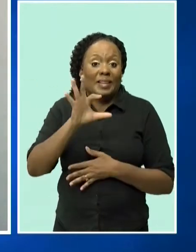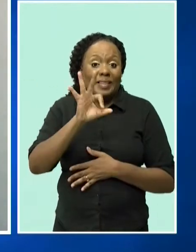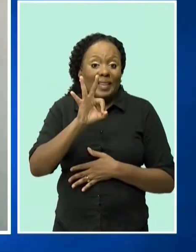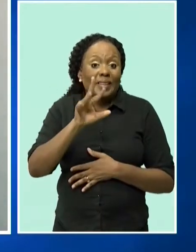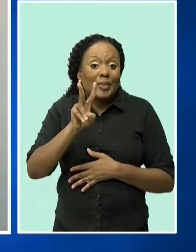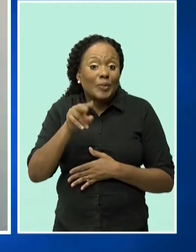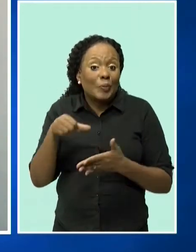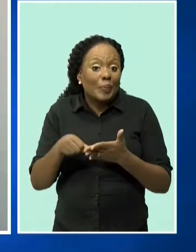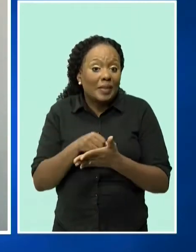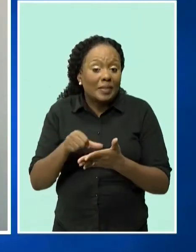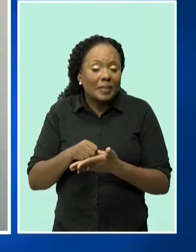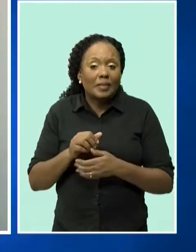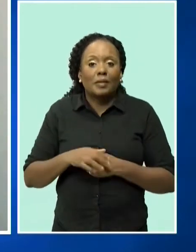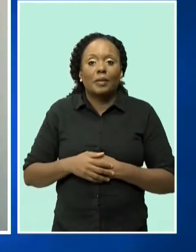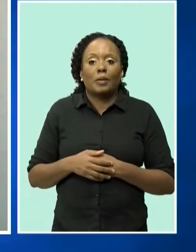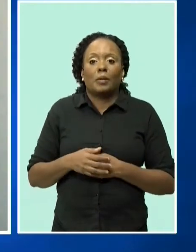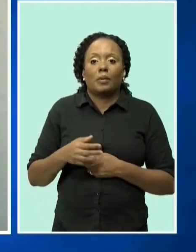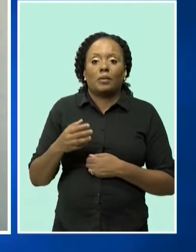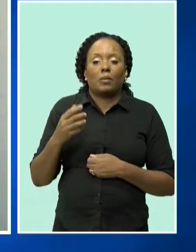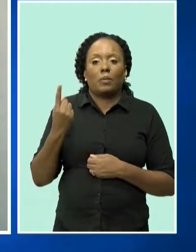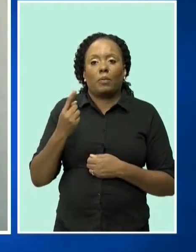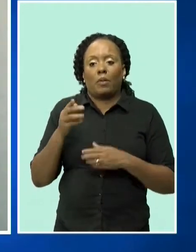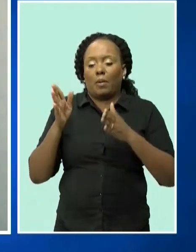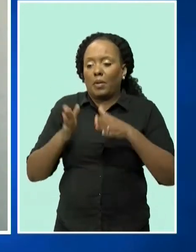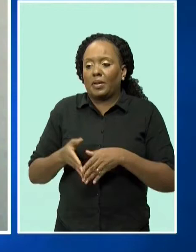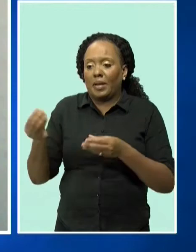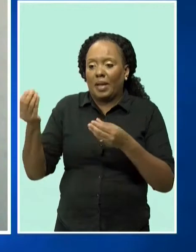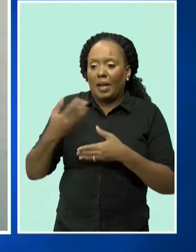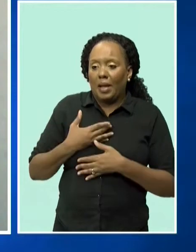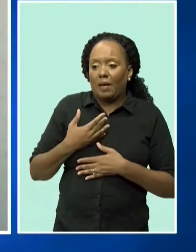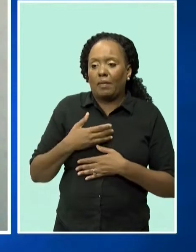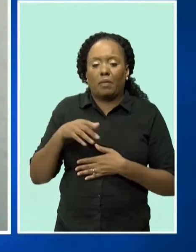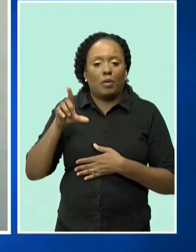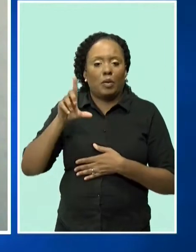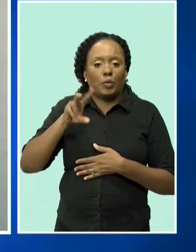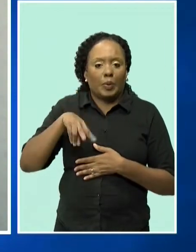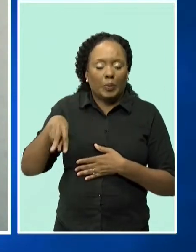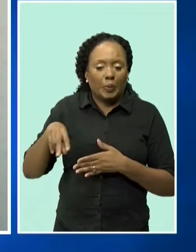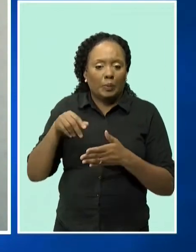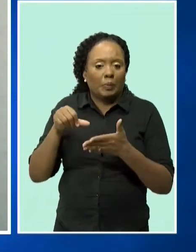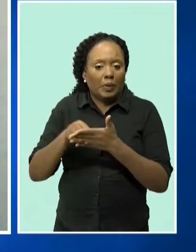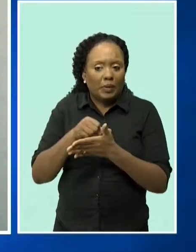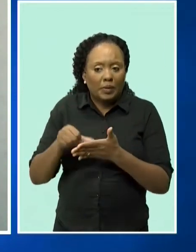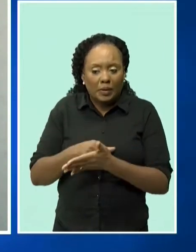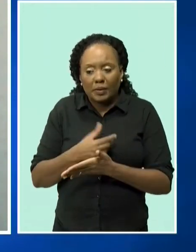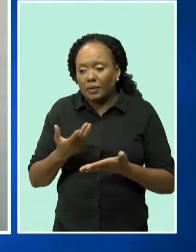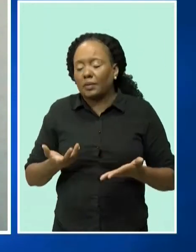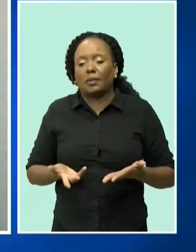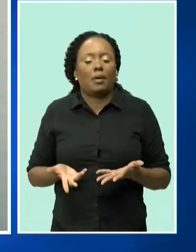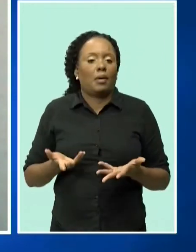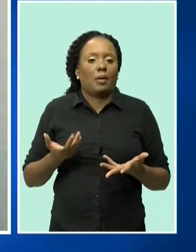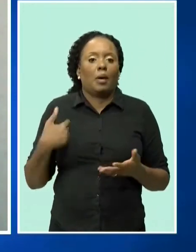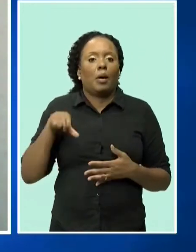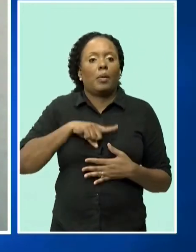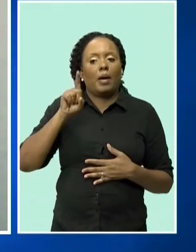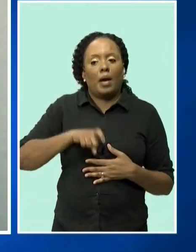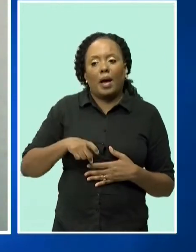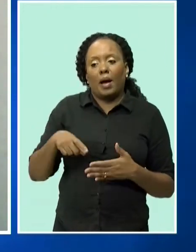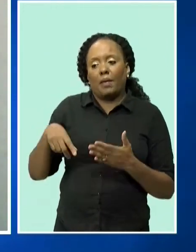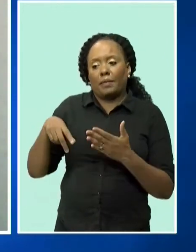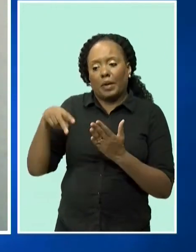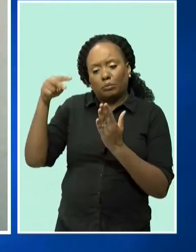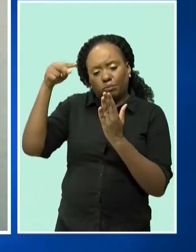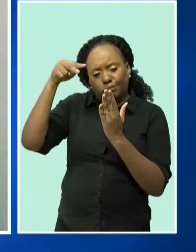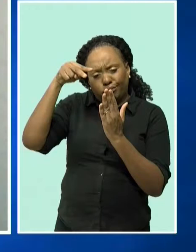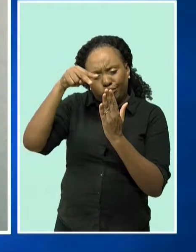of 20 pages and some of 3 or 4 pages. Whoa. And these all have to be studied by the commission to determine what issues we